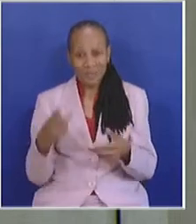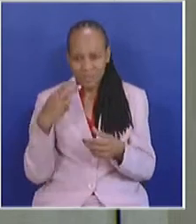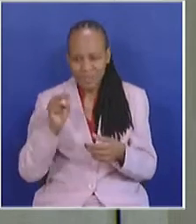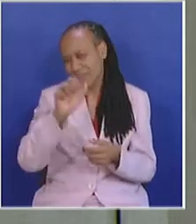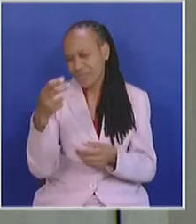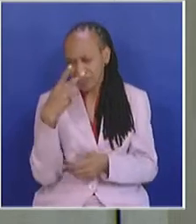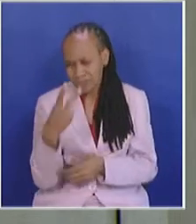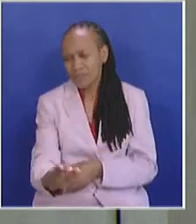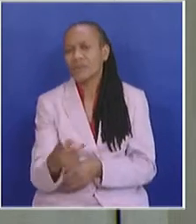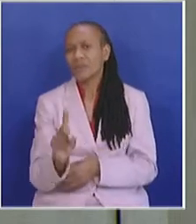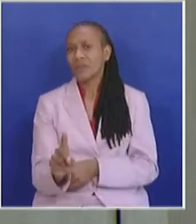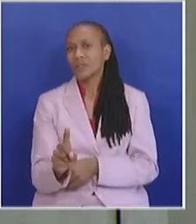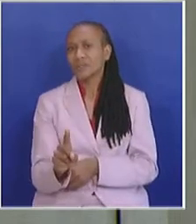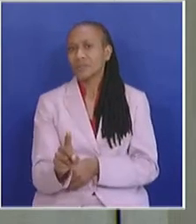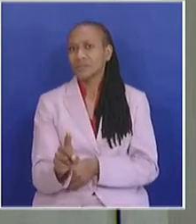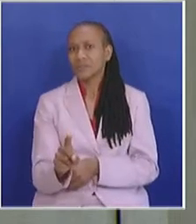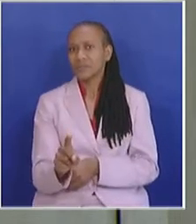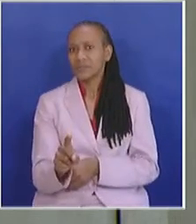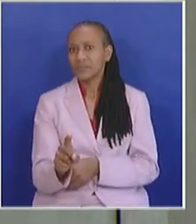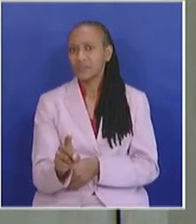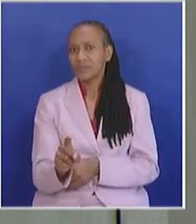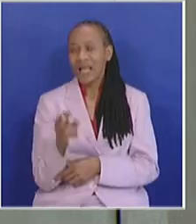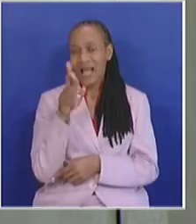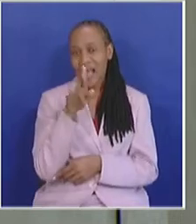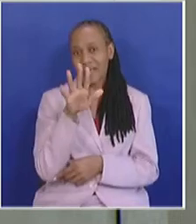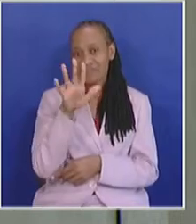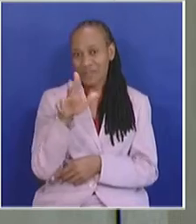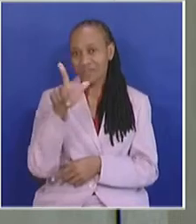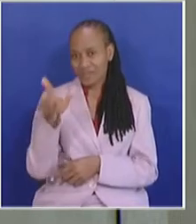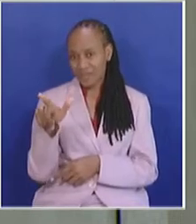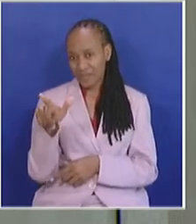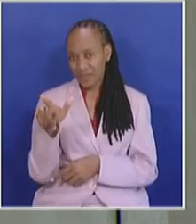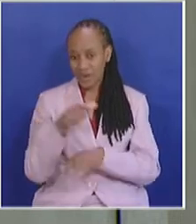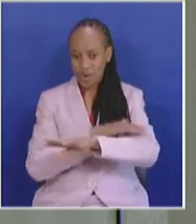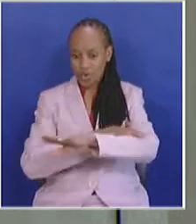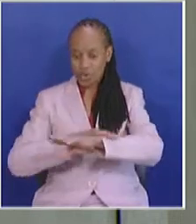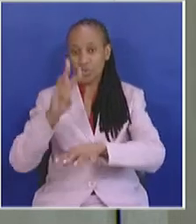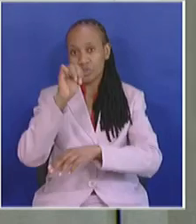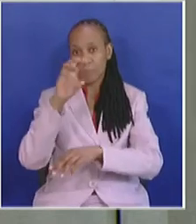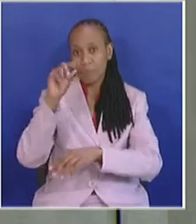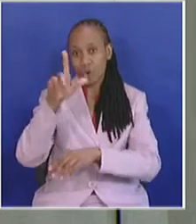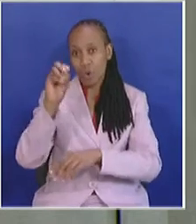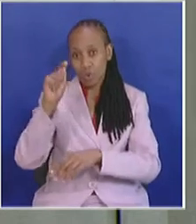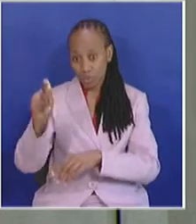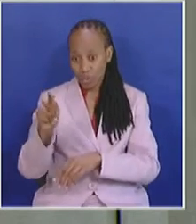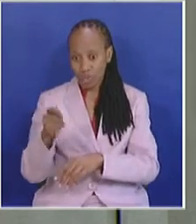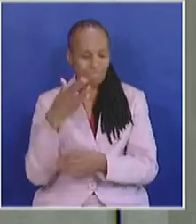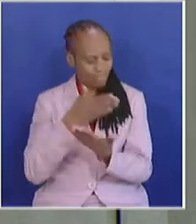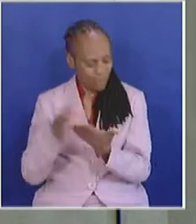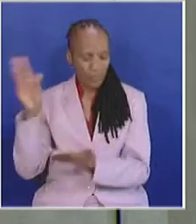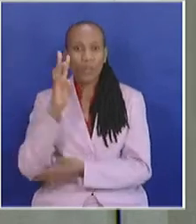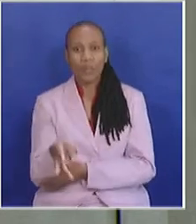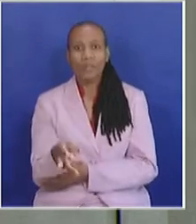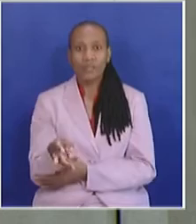the infamous and notorious R573 Moloto Road will be a thing of the past. A rail